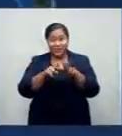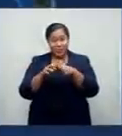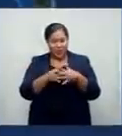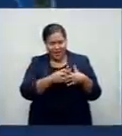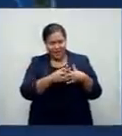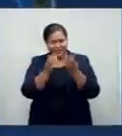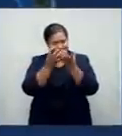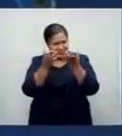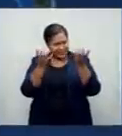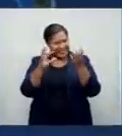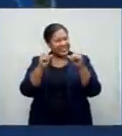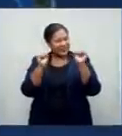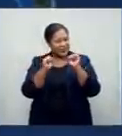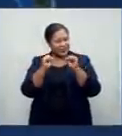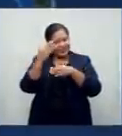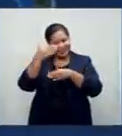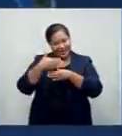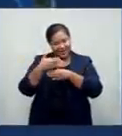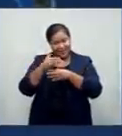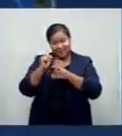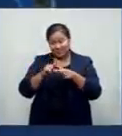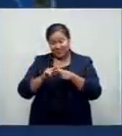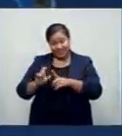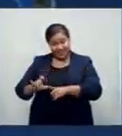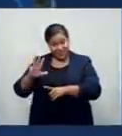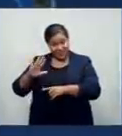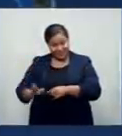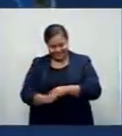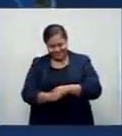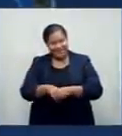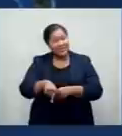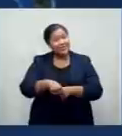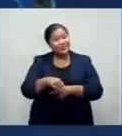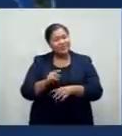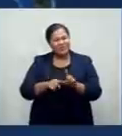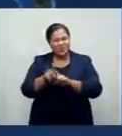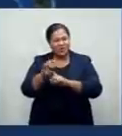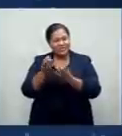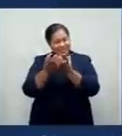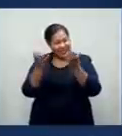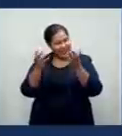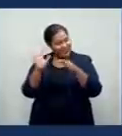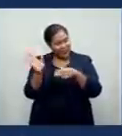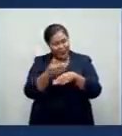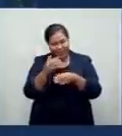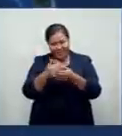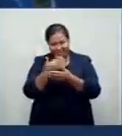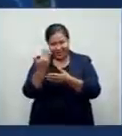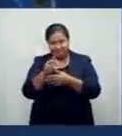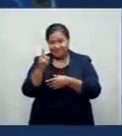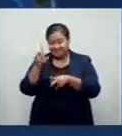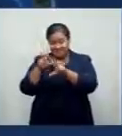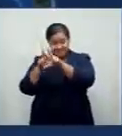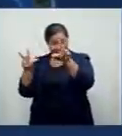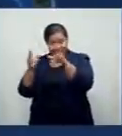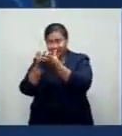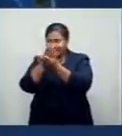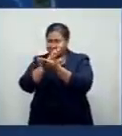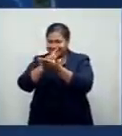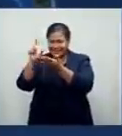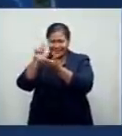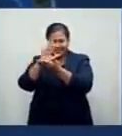cloudy and there will be cool nights. Eastwards from Pacific Harbour to Suva, mostly cloudy all day. Up north, clear skies with